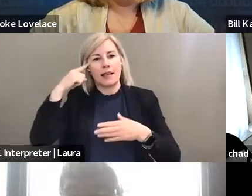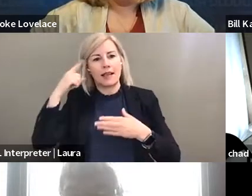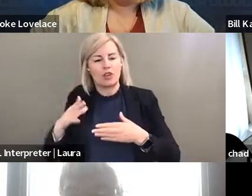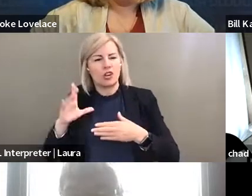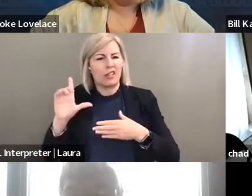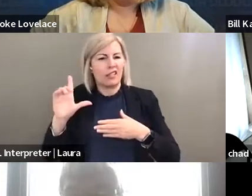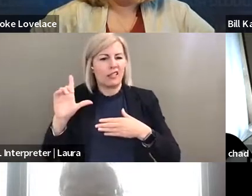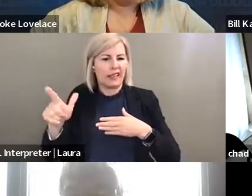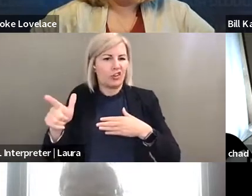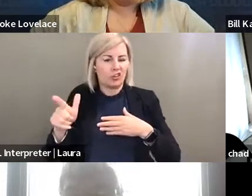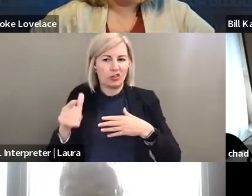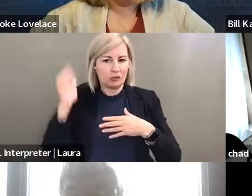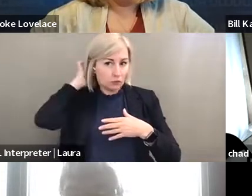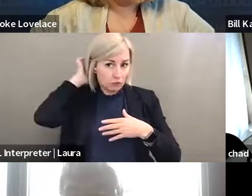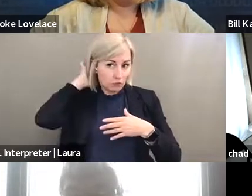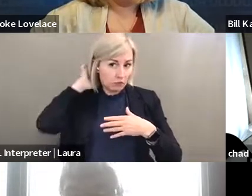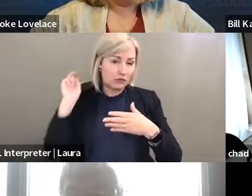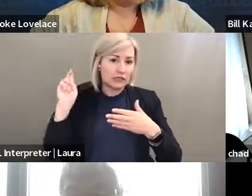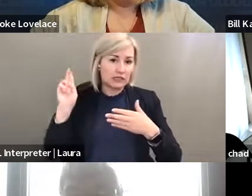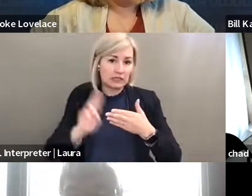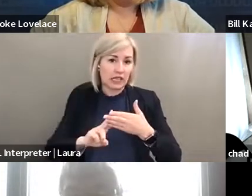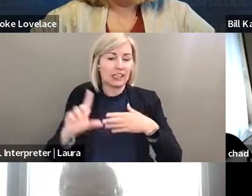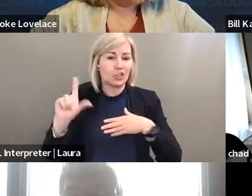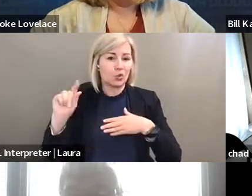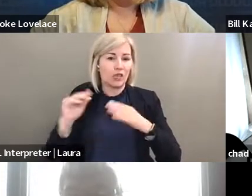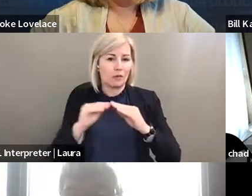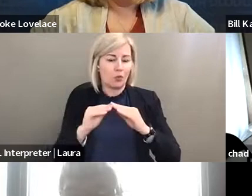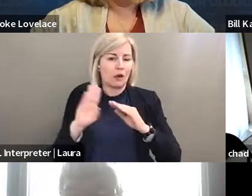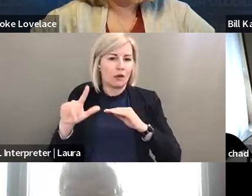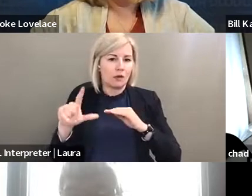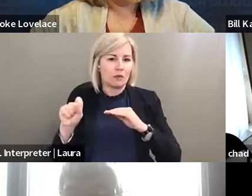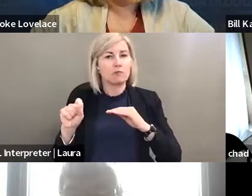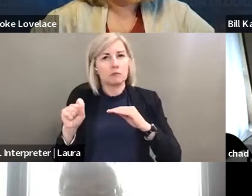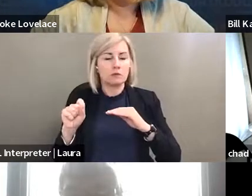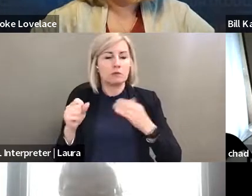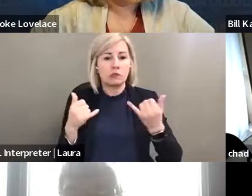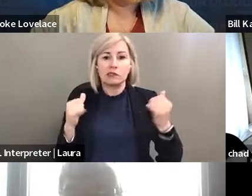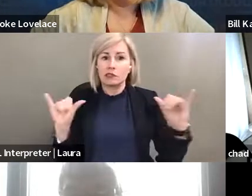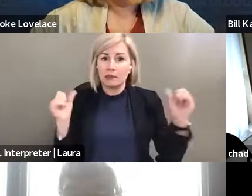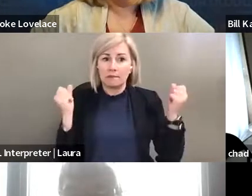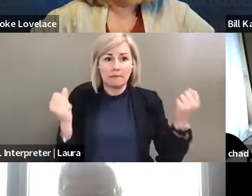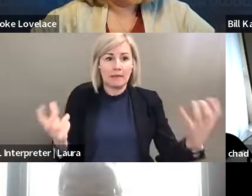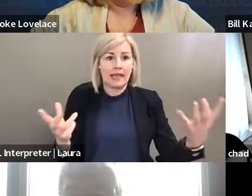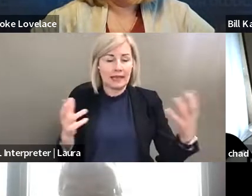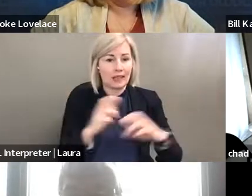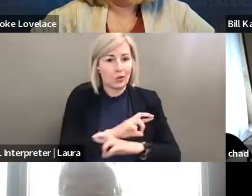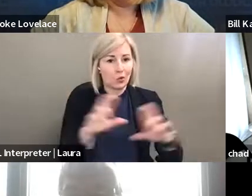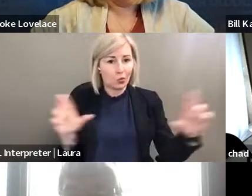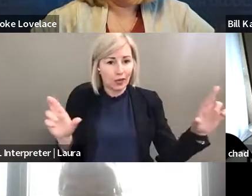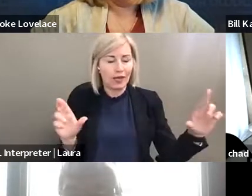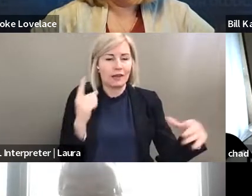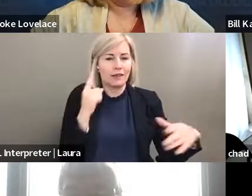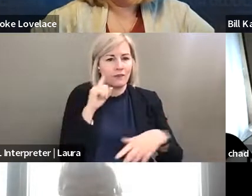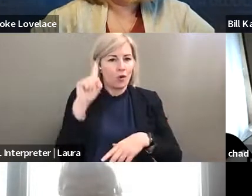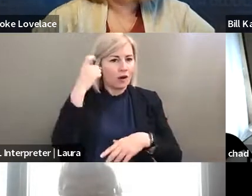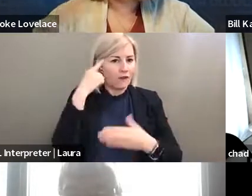day signed into law 20 more bills. So there's still a good number that are ready to be signed,